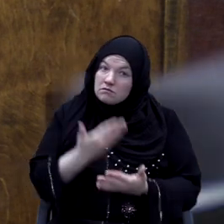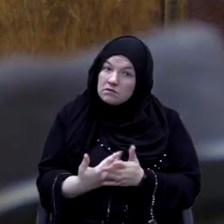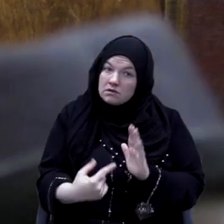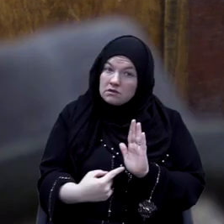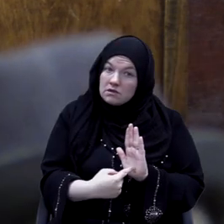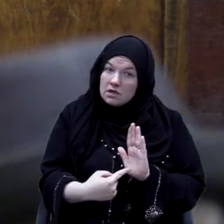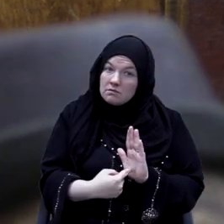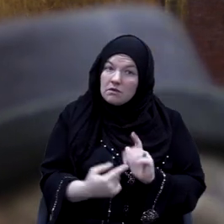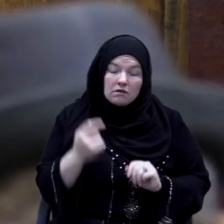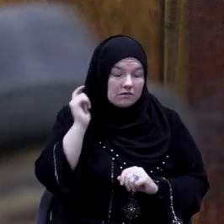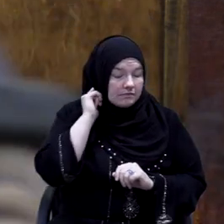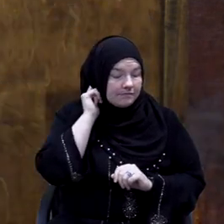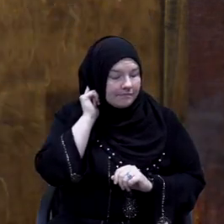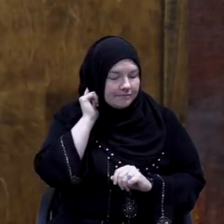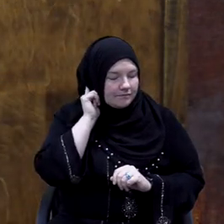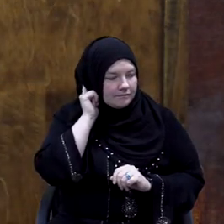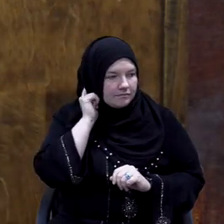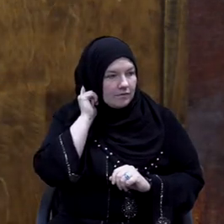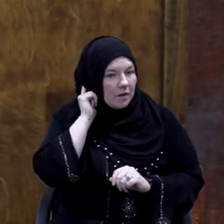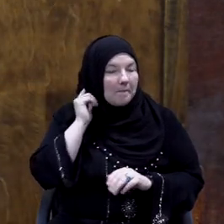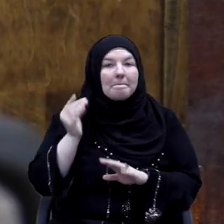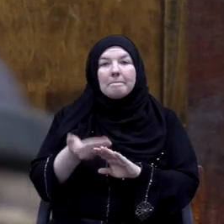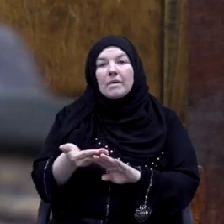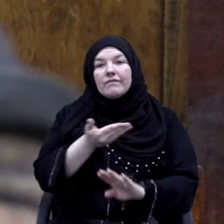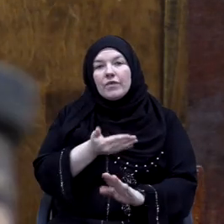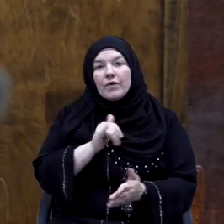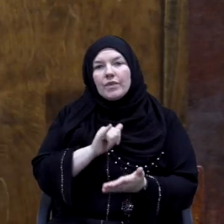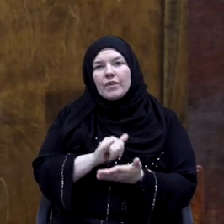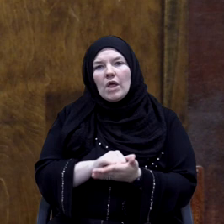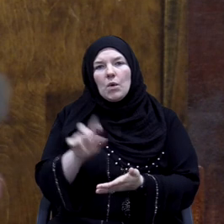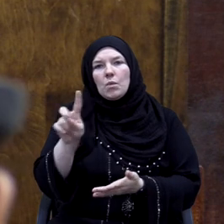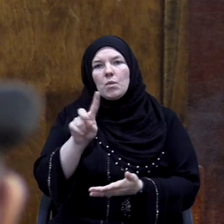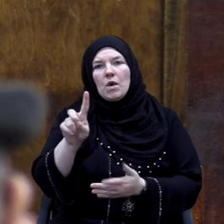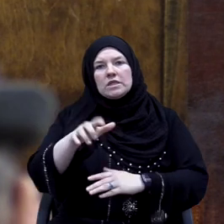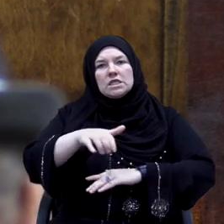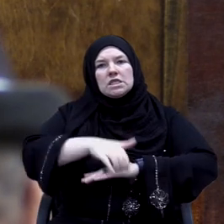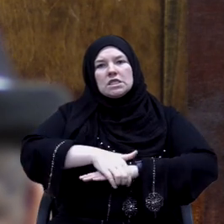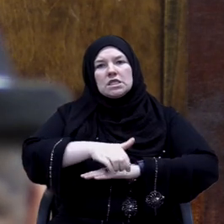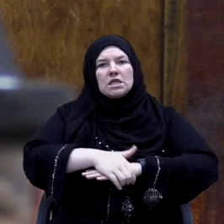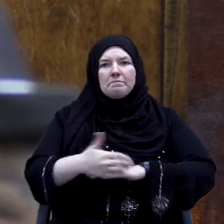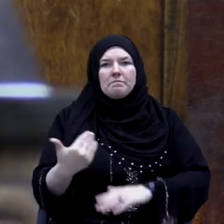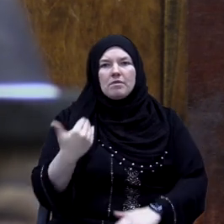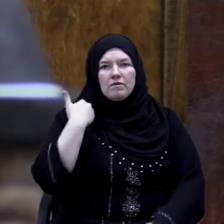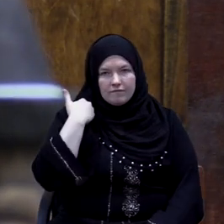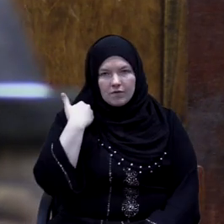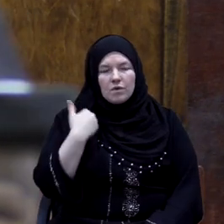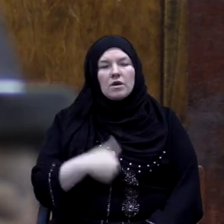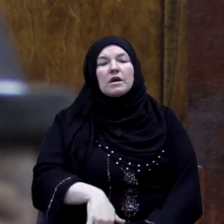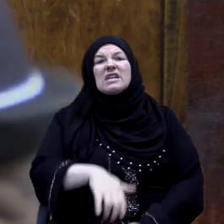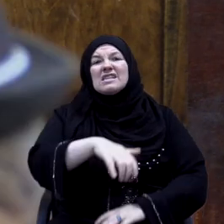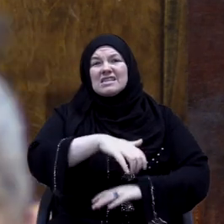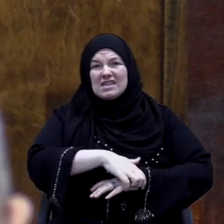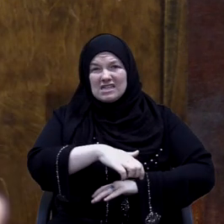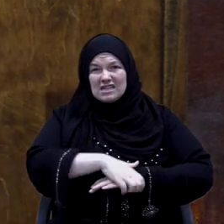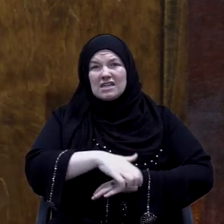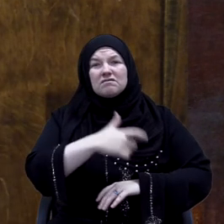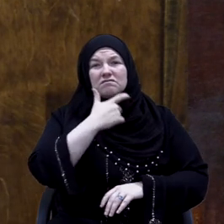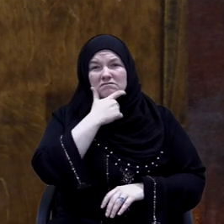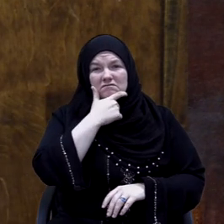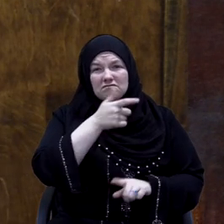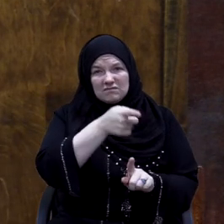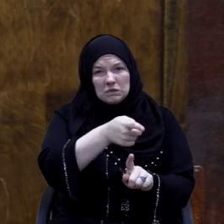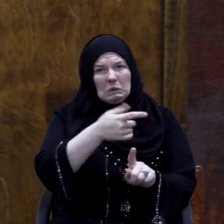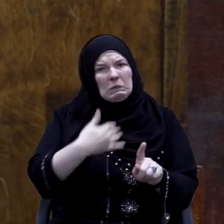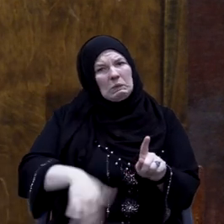example? Before that, where is Britain today that once was the empire on